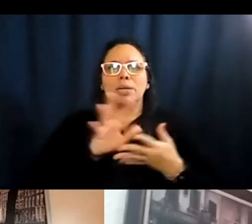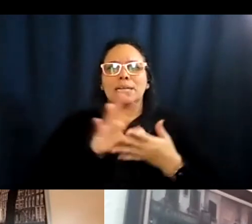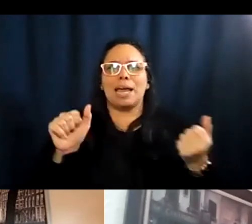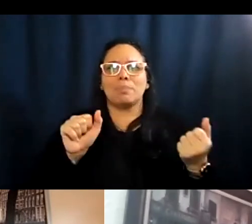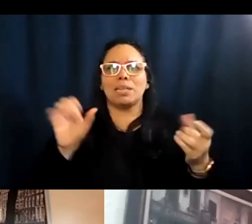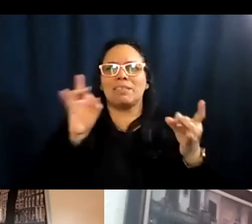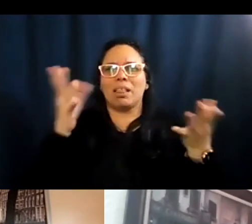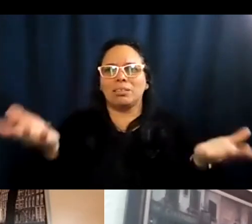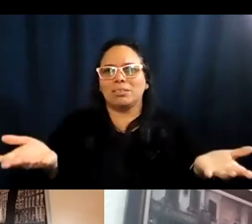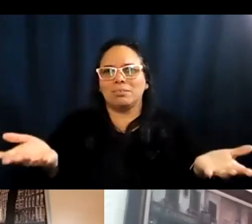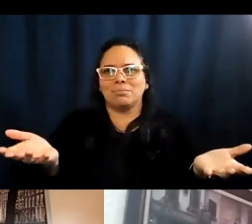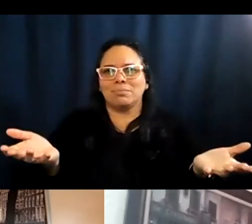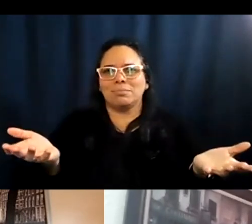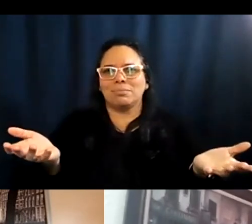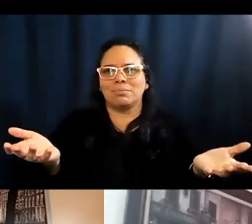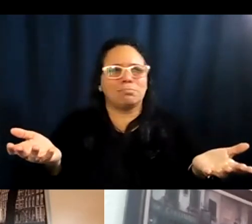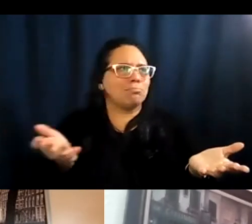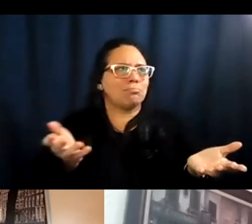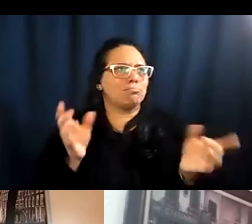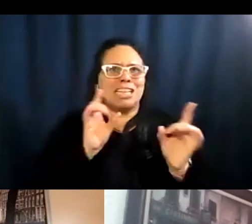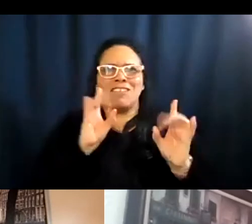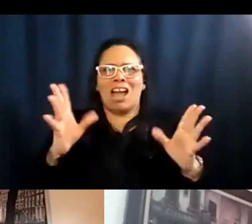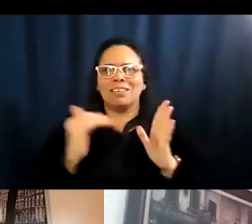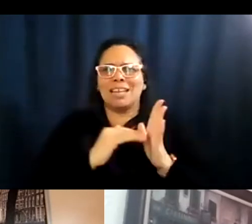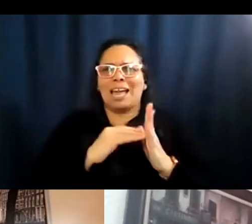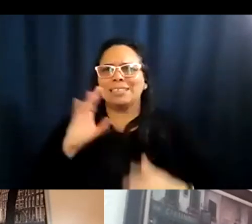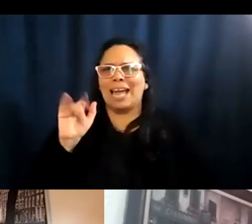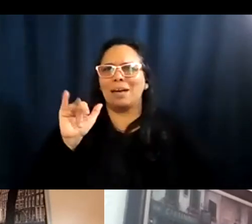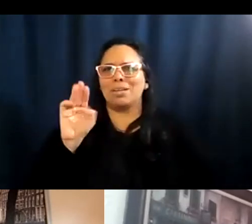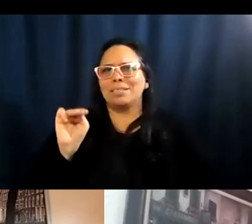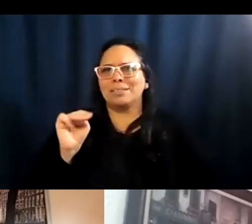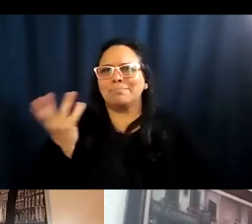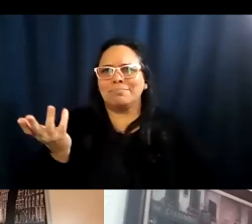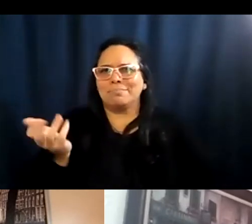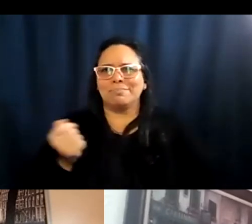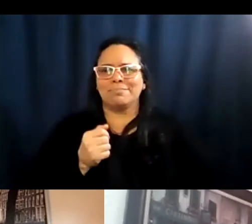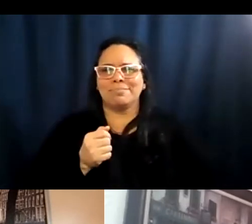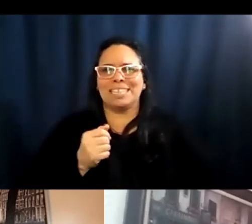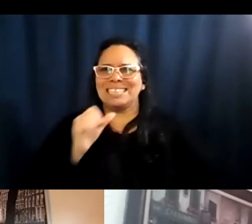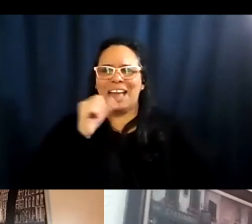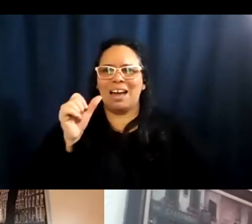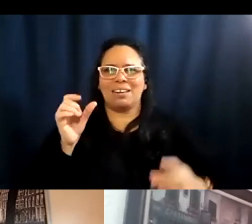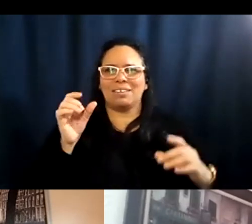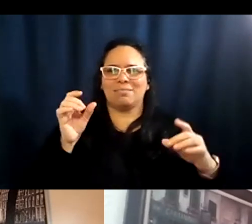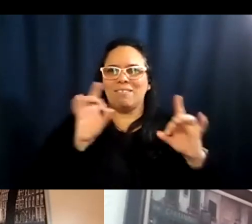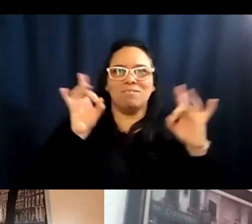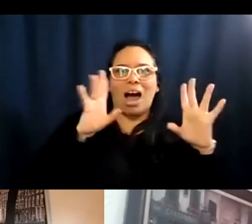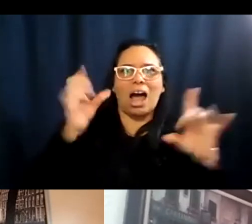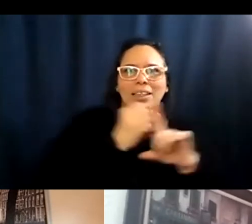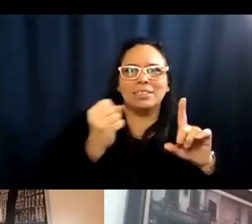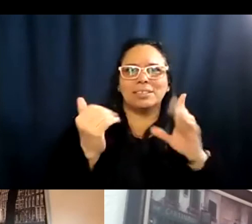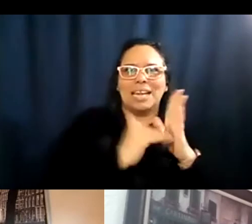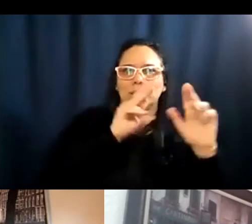Property damage is violence against capitalism, you know, but it's not violence against like individual